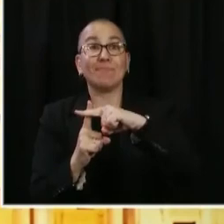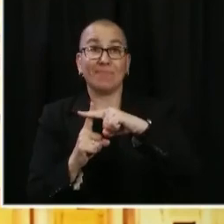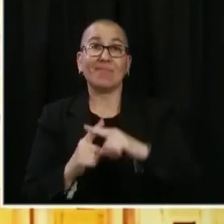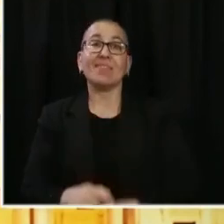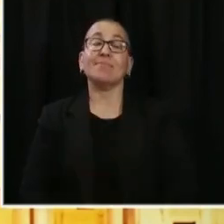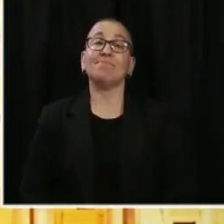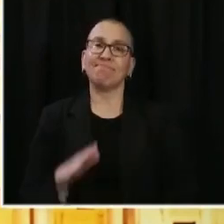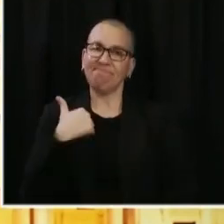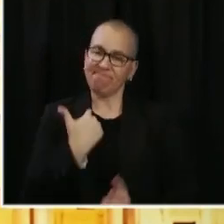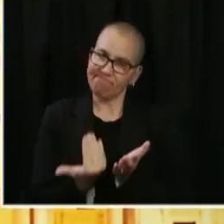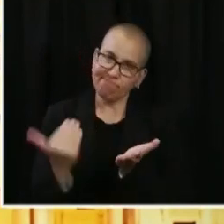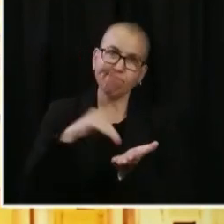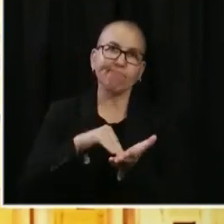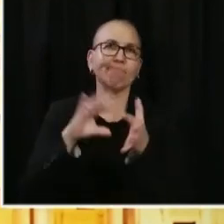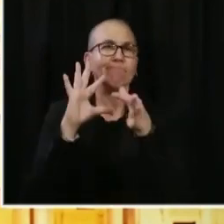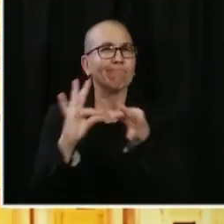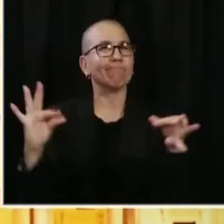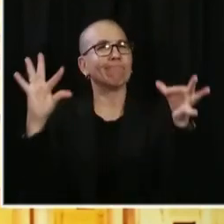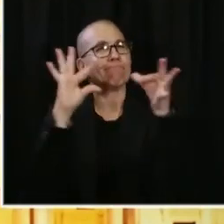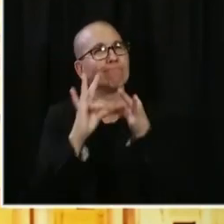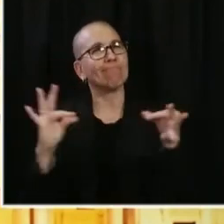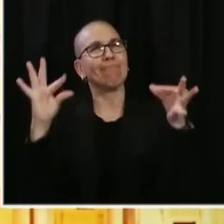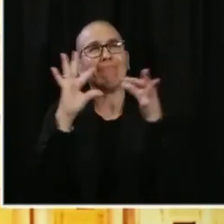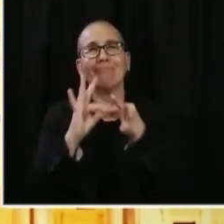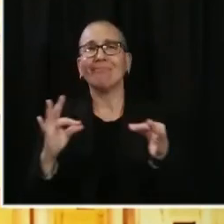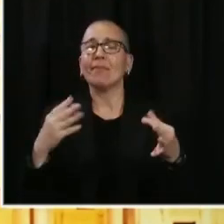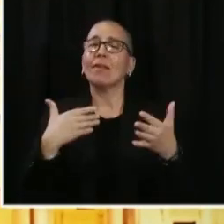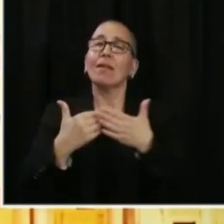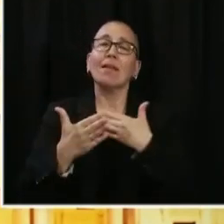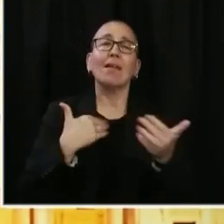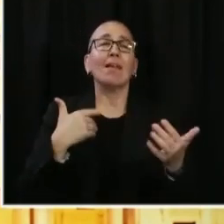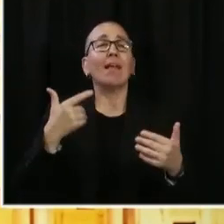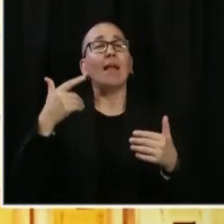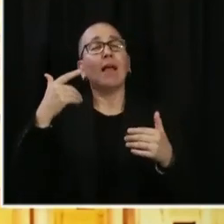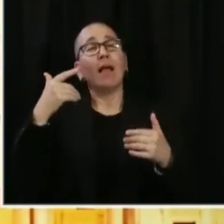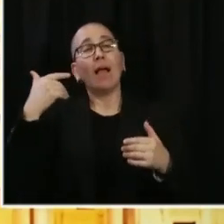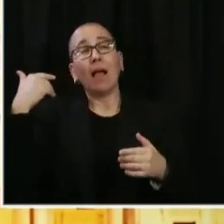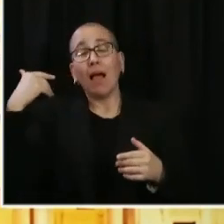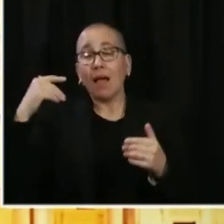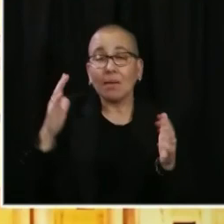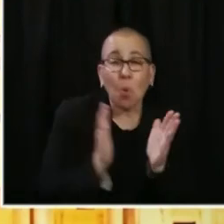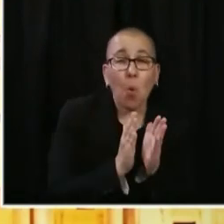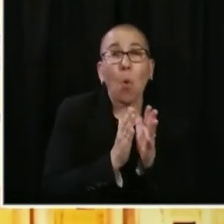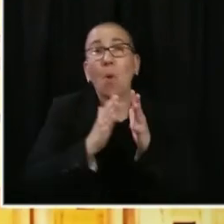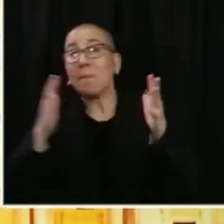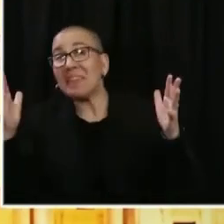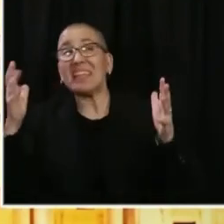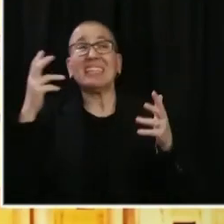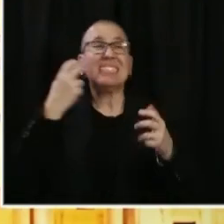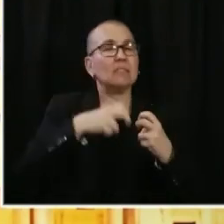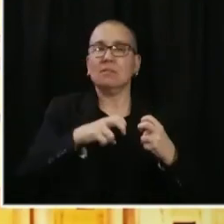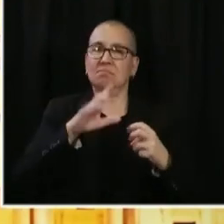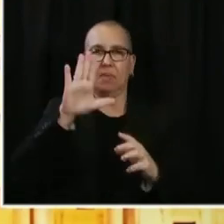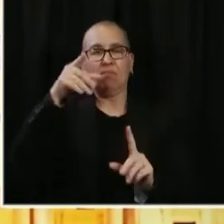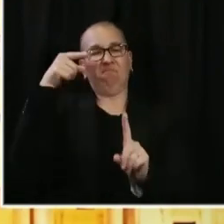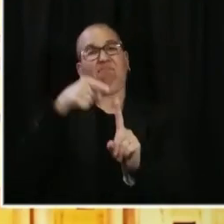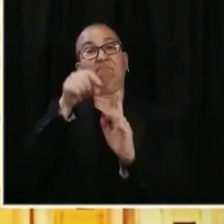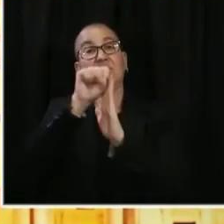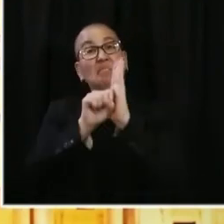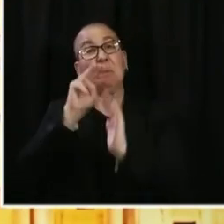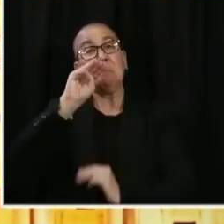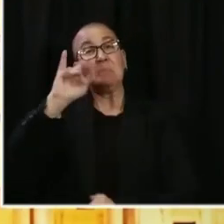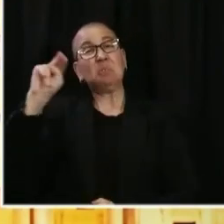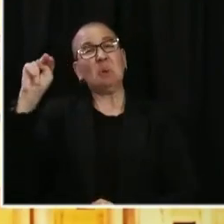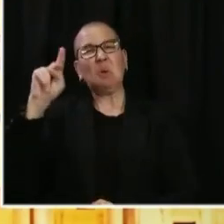say it. No matter how daunting the challenge is, no matter how dark the times, Minnesotans always risen up by coming together as one